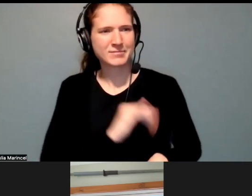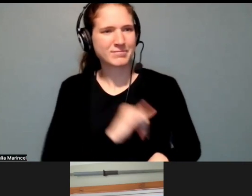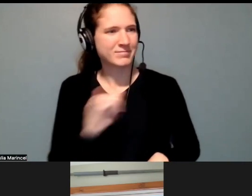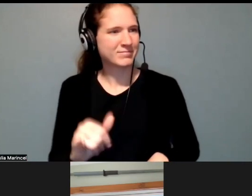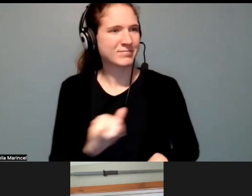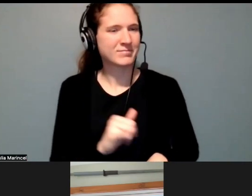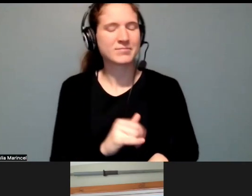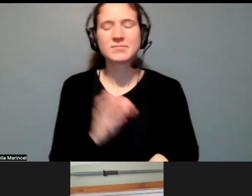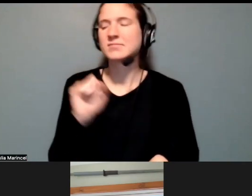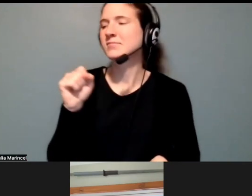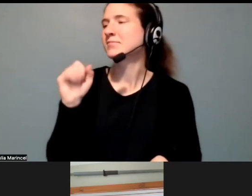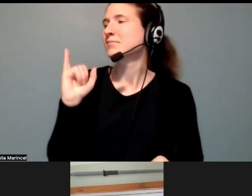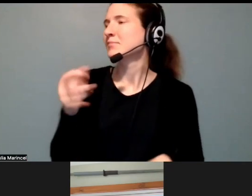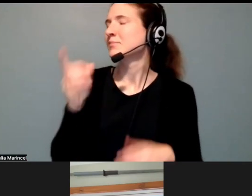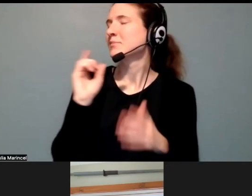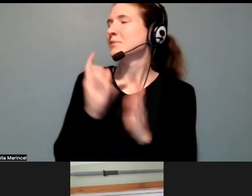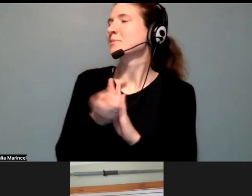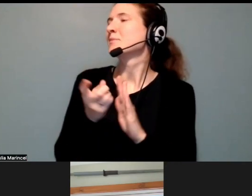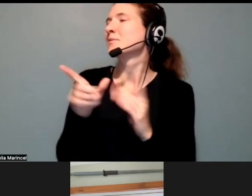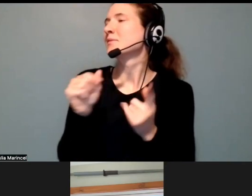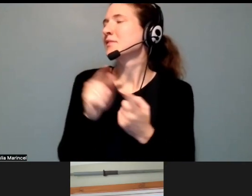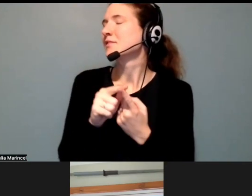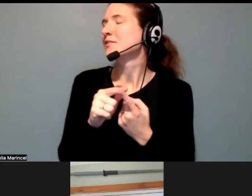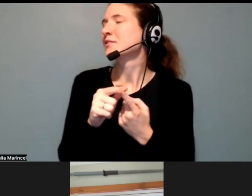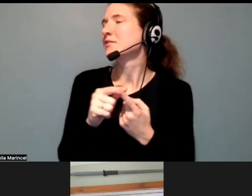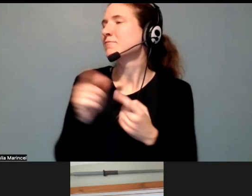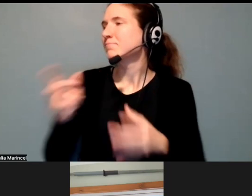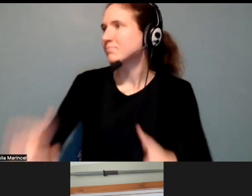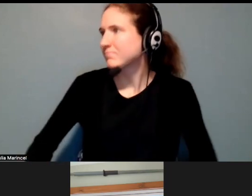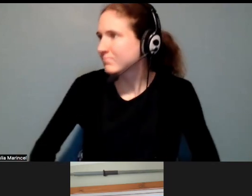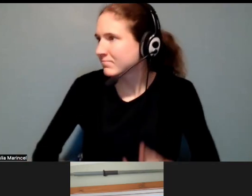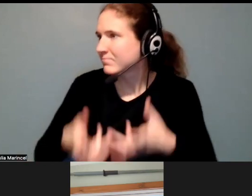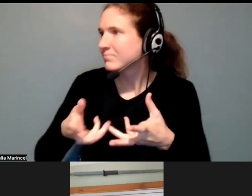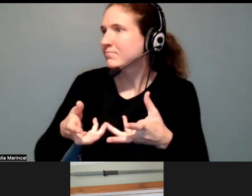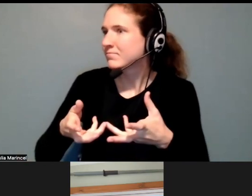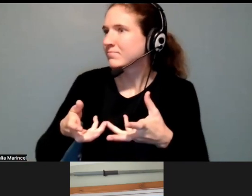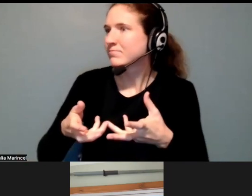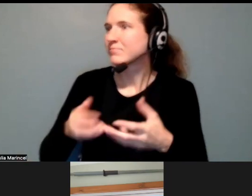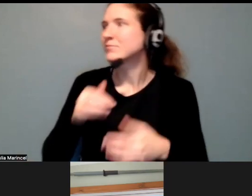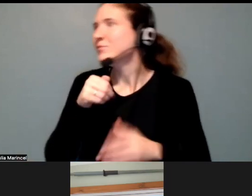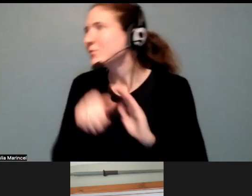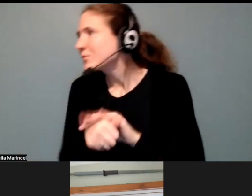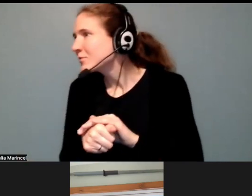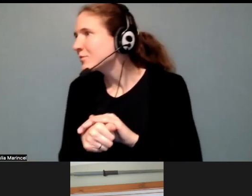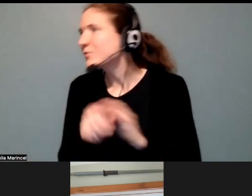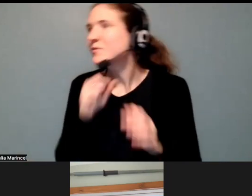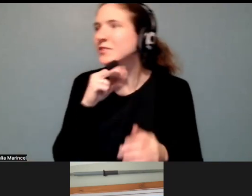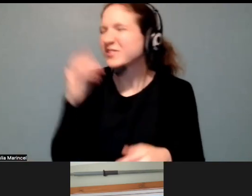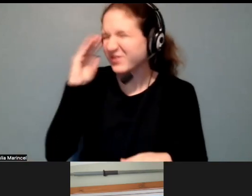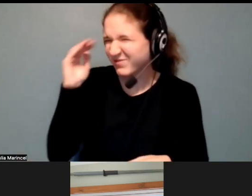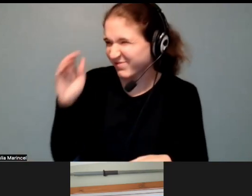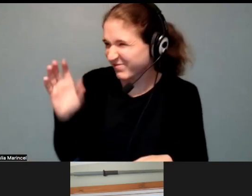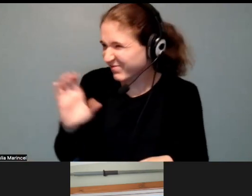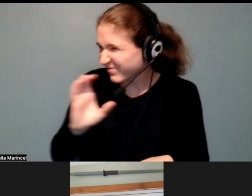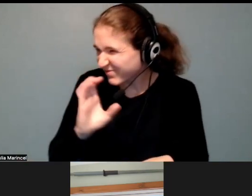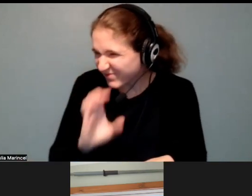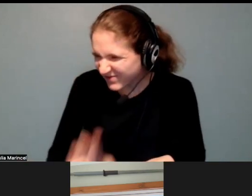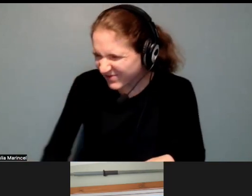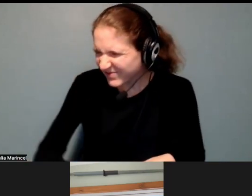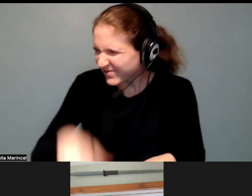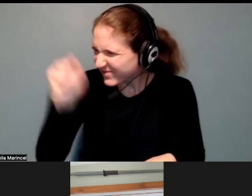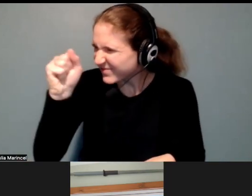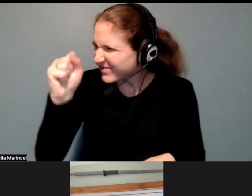Yeah, that moment when you reach down and pick up a frog or a turtle, just like reach down and find it in the water or in